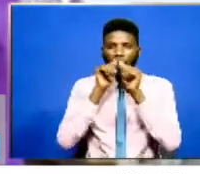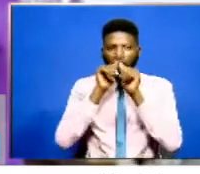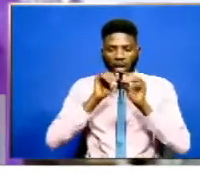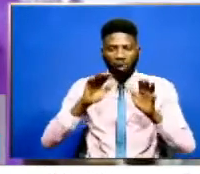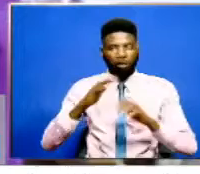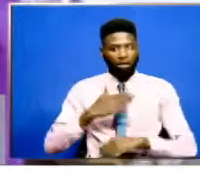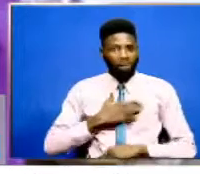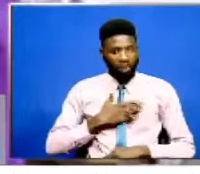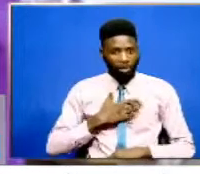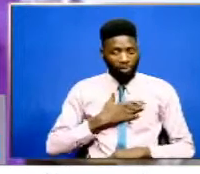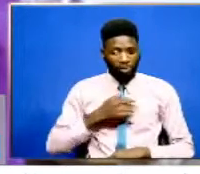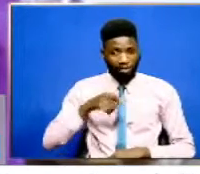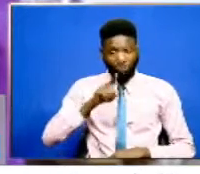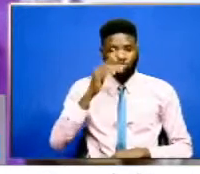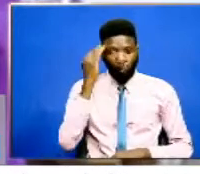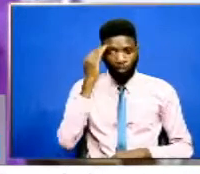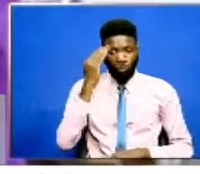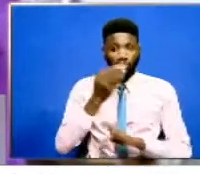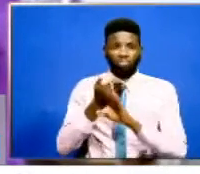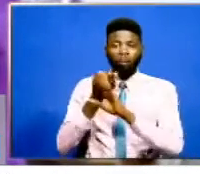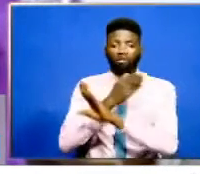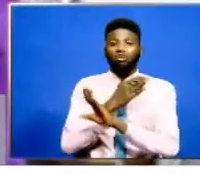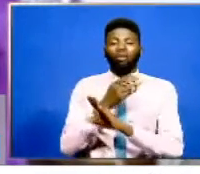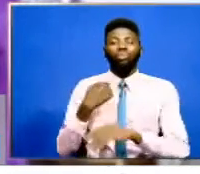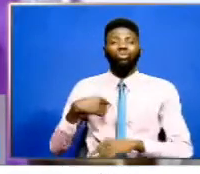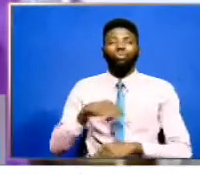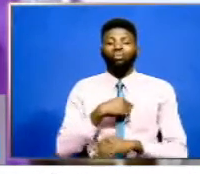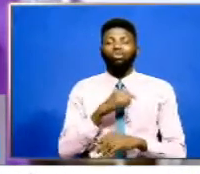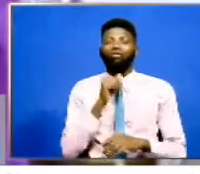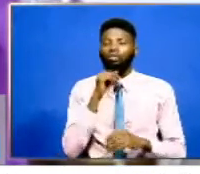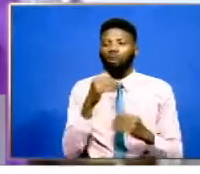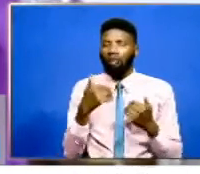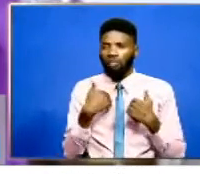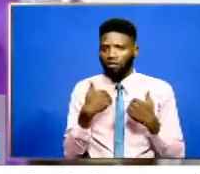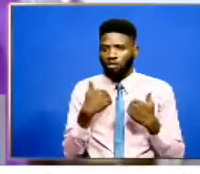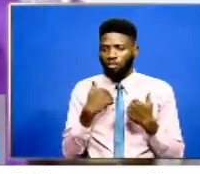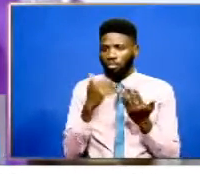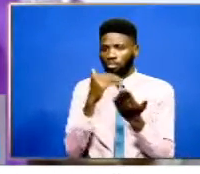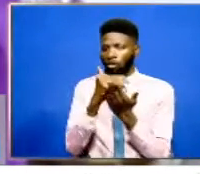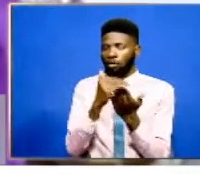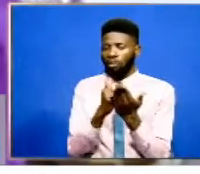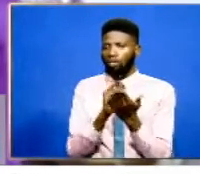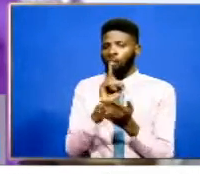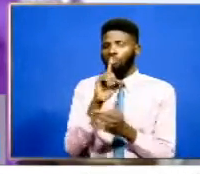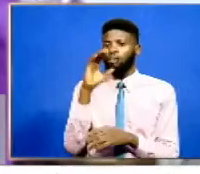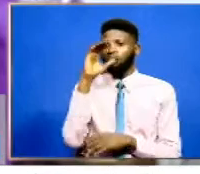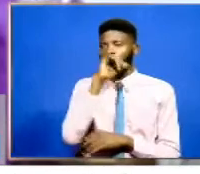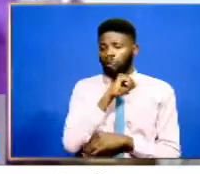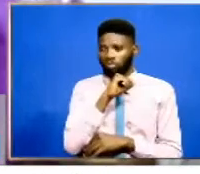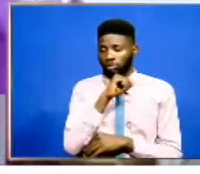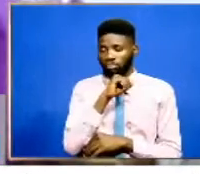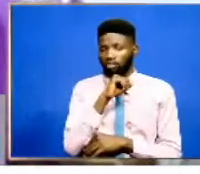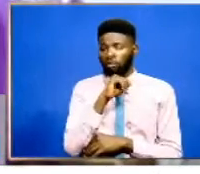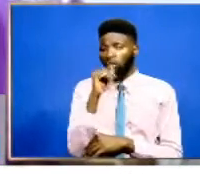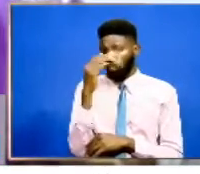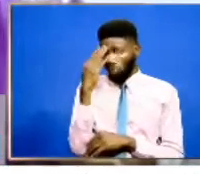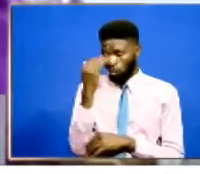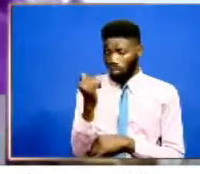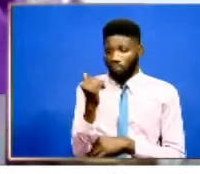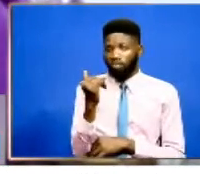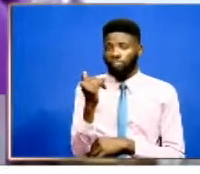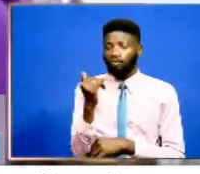You realize we did not have the penitential rite. It is because the penitential rite